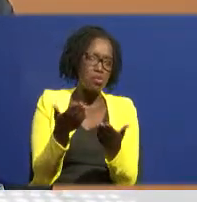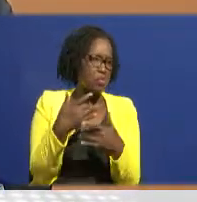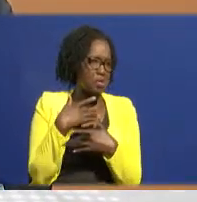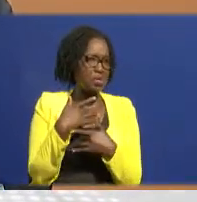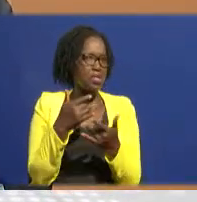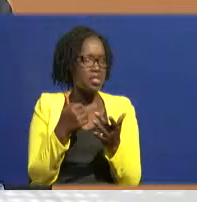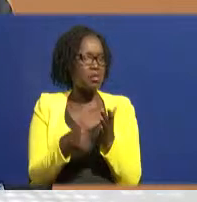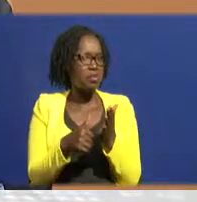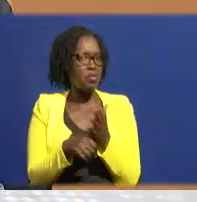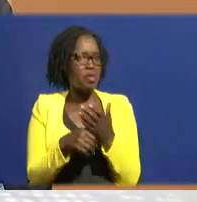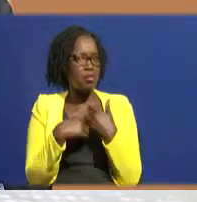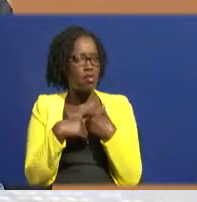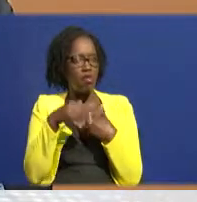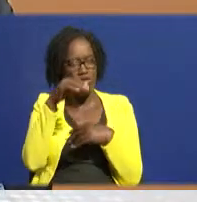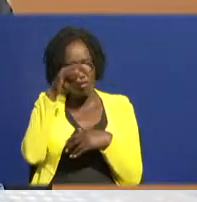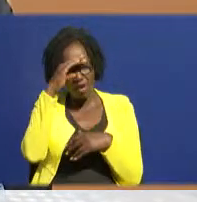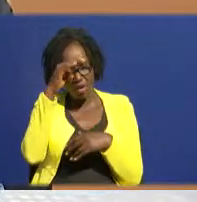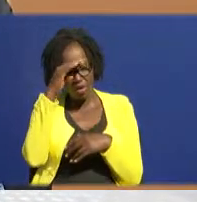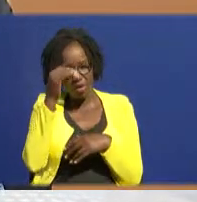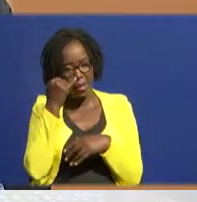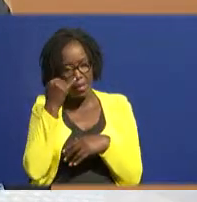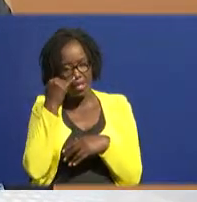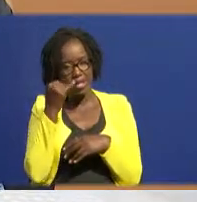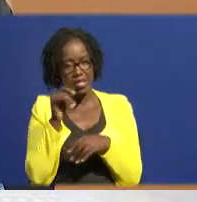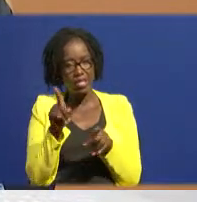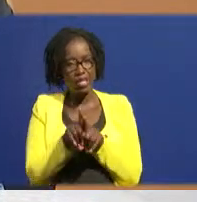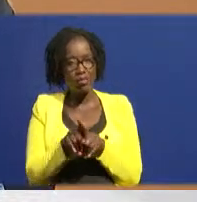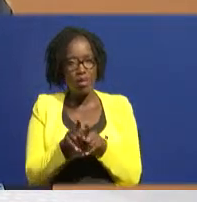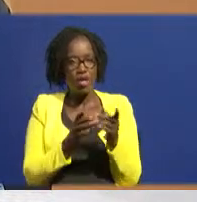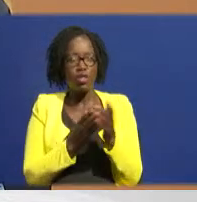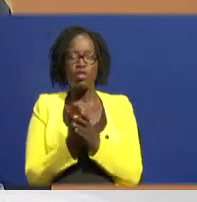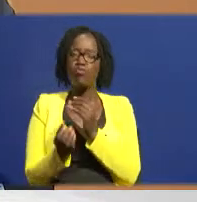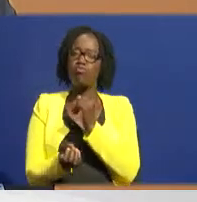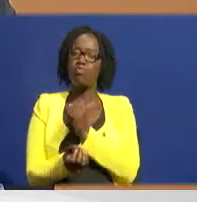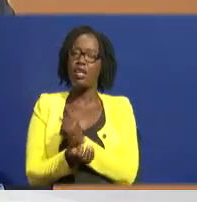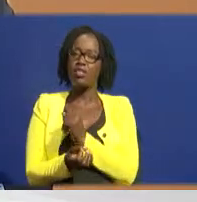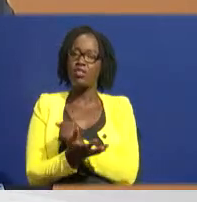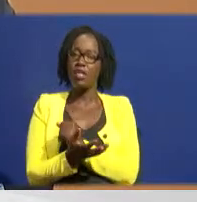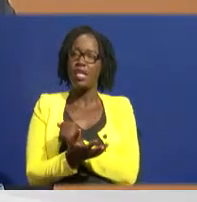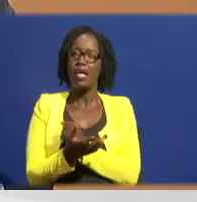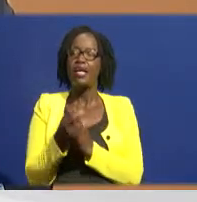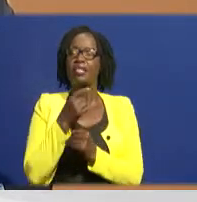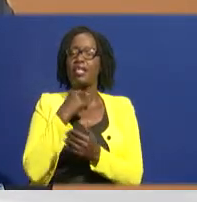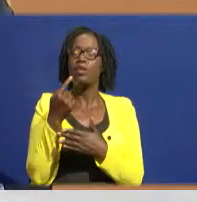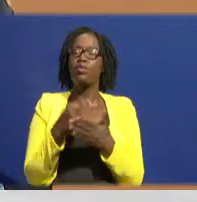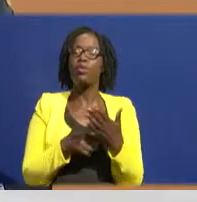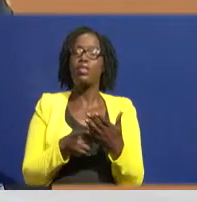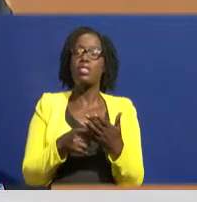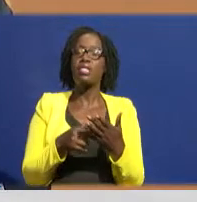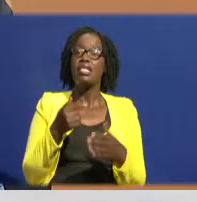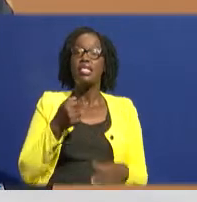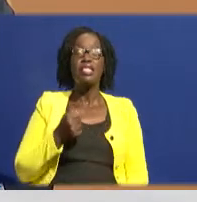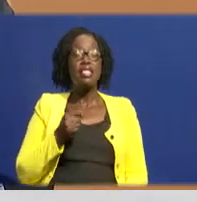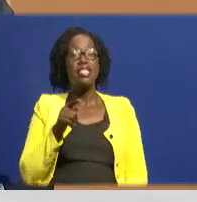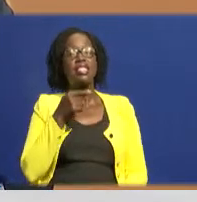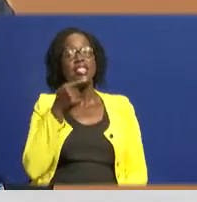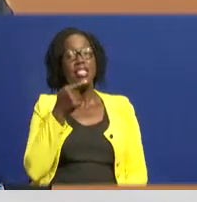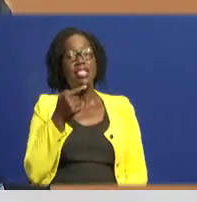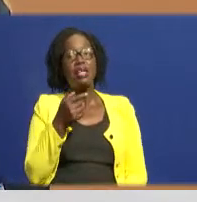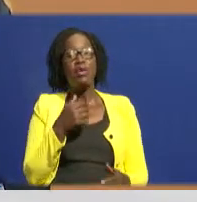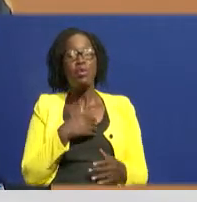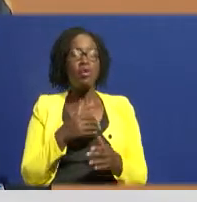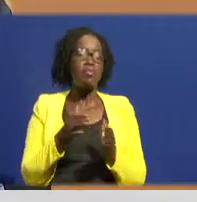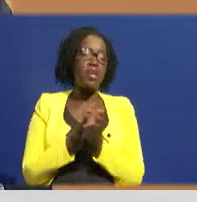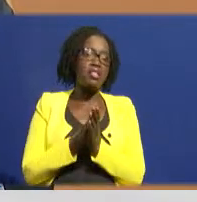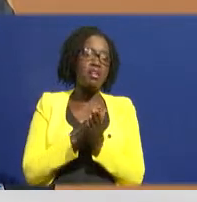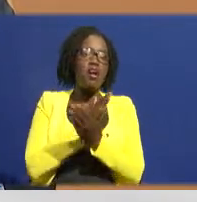that problem of the drugs and substance abuse through counsel. And I like what Madam puts it. We have got that